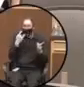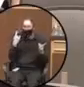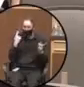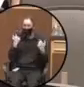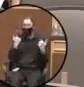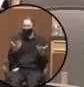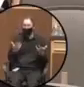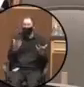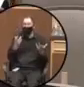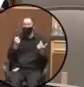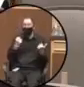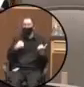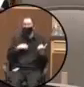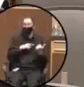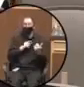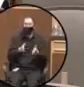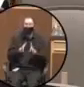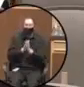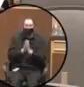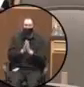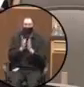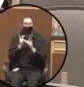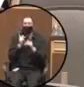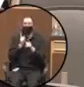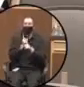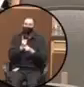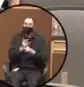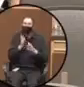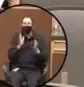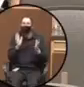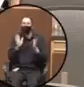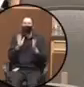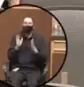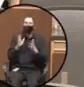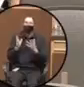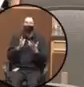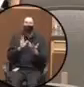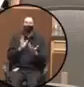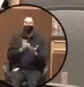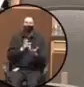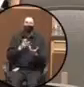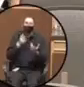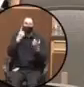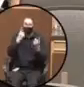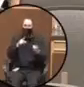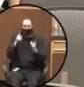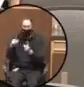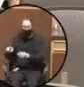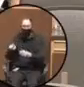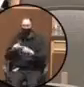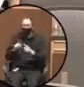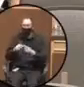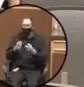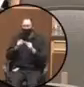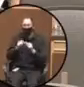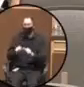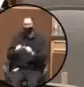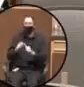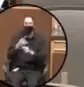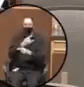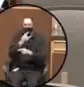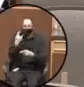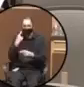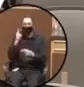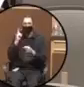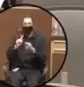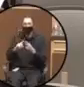So all we're asking for is a reasonably tailored compromise to keep a mask mandate in place for elementary students until